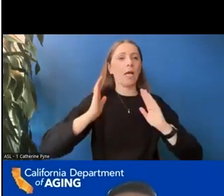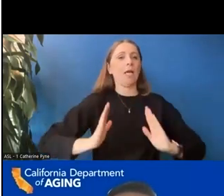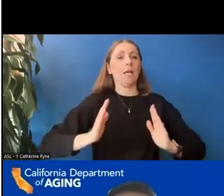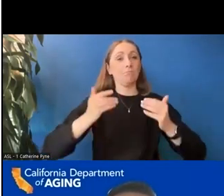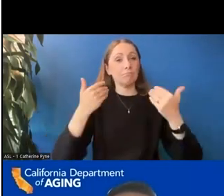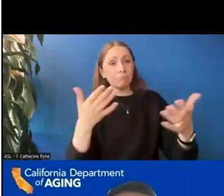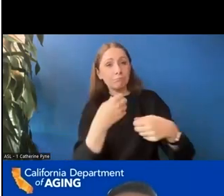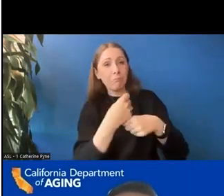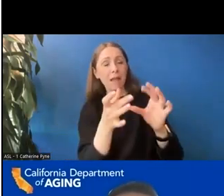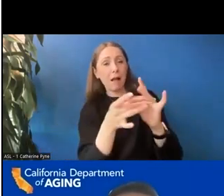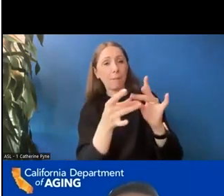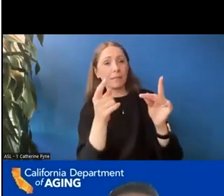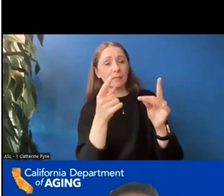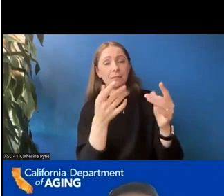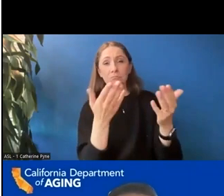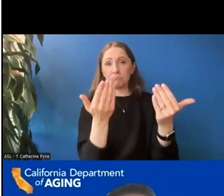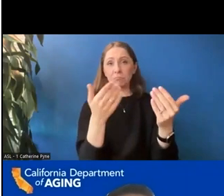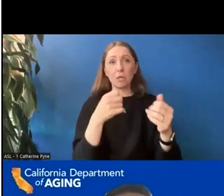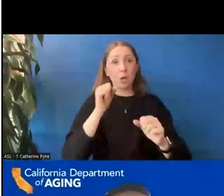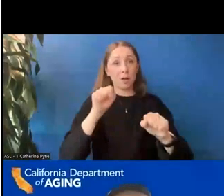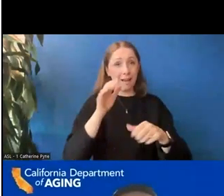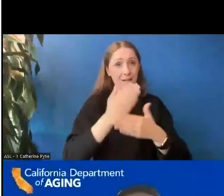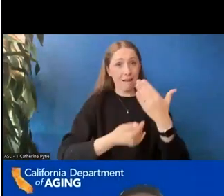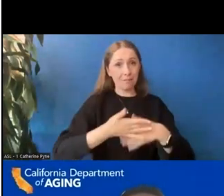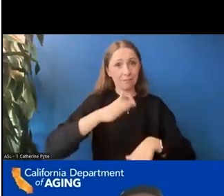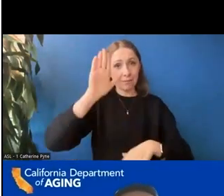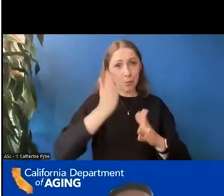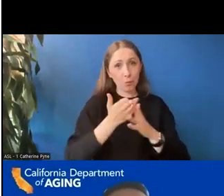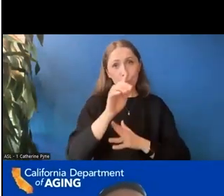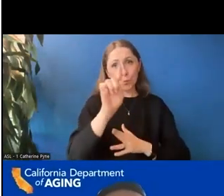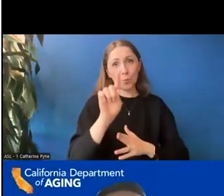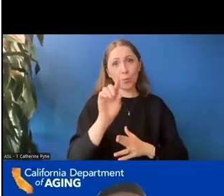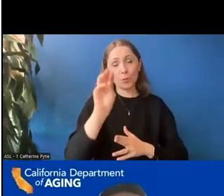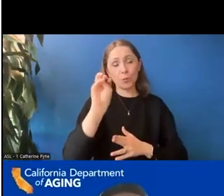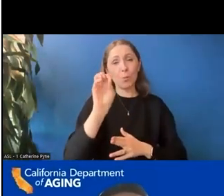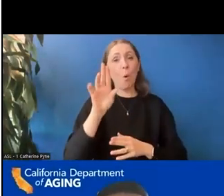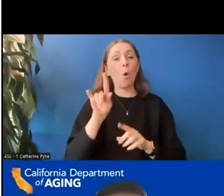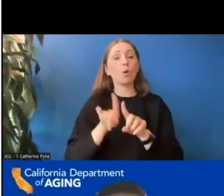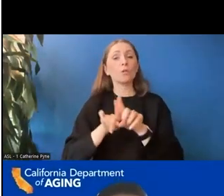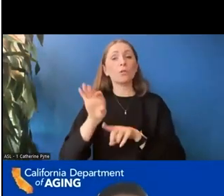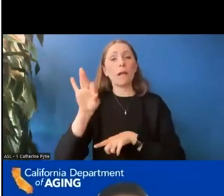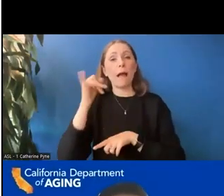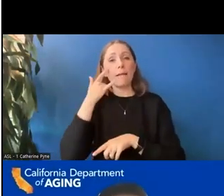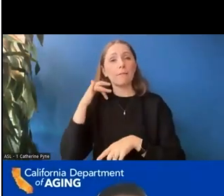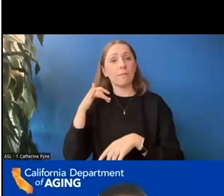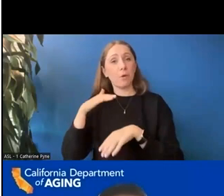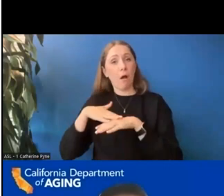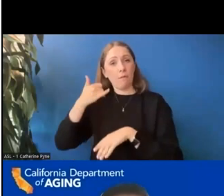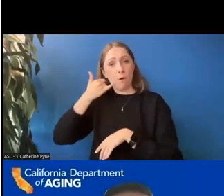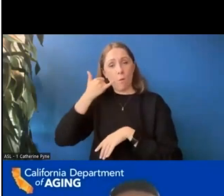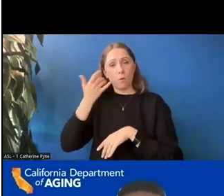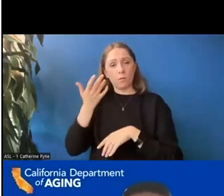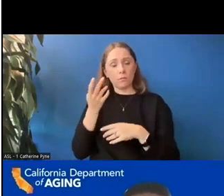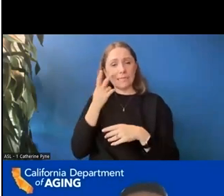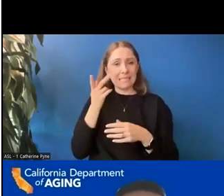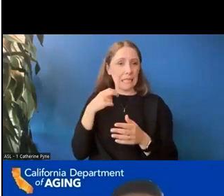comments. You may raise your hand via Zoom or *9 if you're attending by phone. I see, let's get